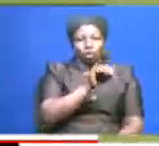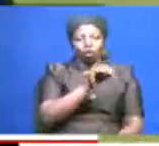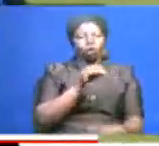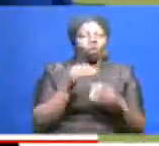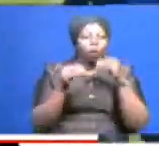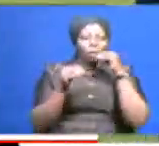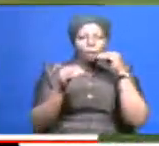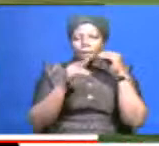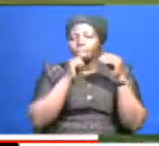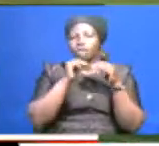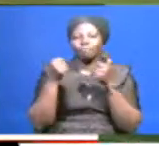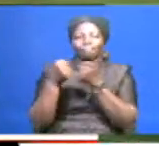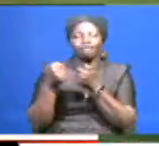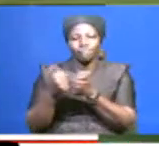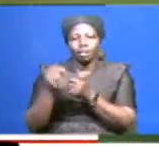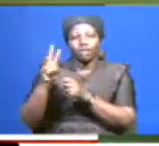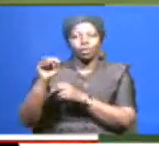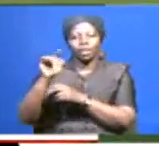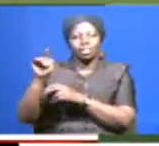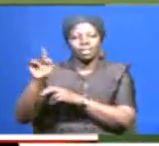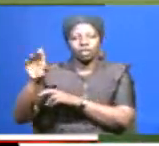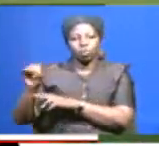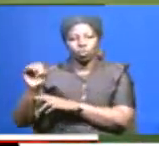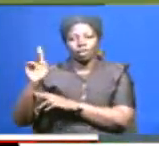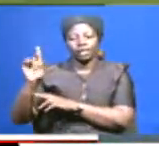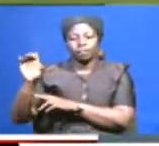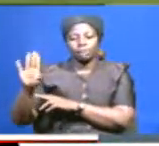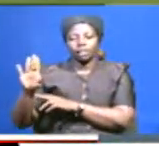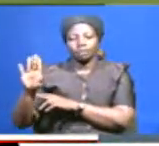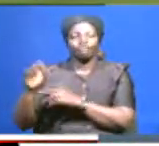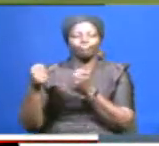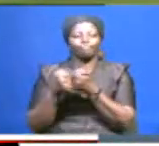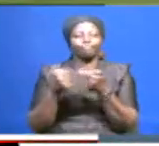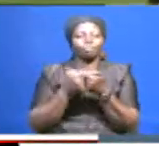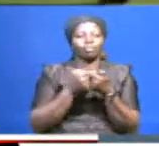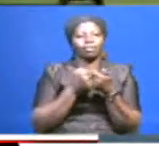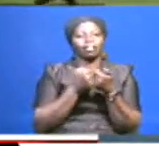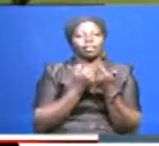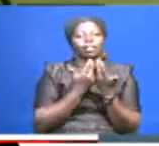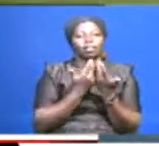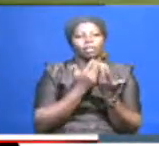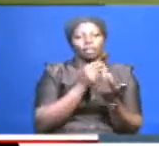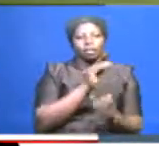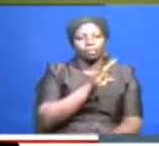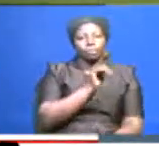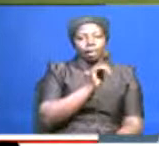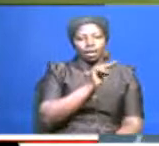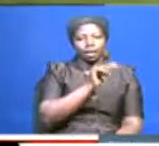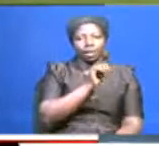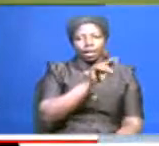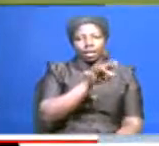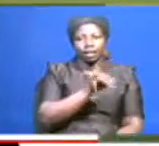face Bandari FC. For Channel 1 Sports, I'm Sila Onyango.